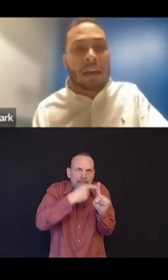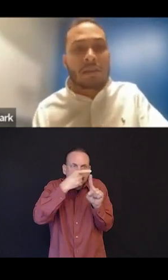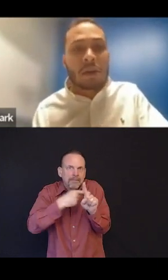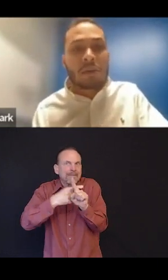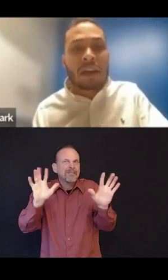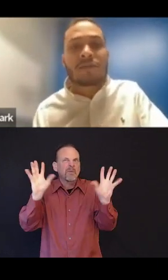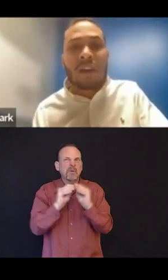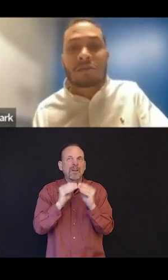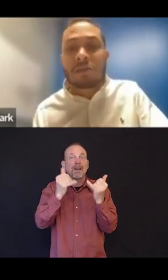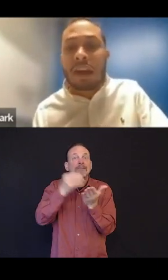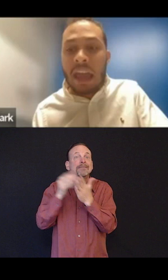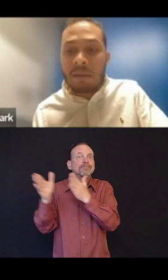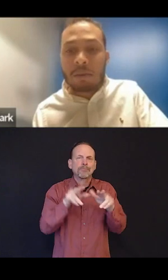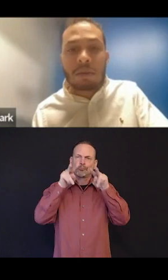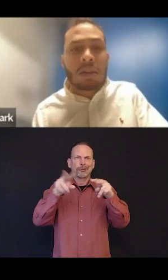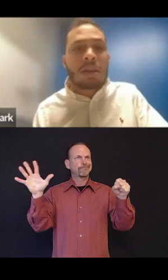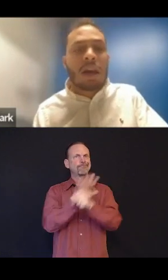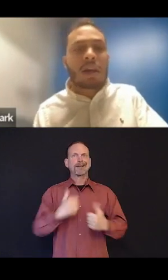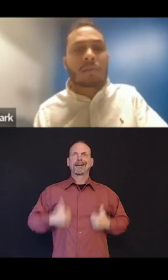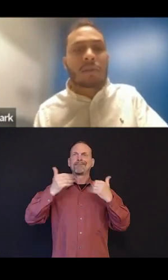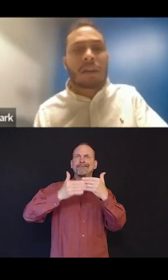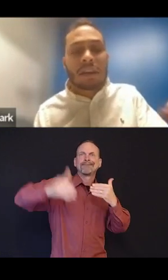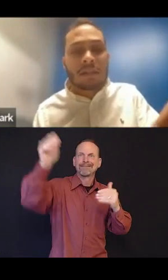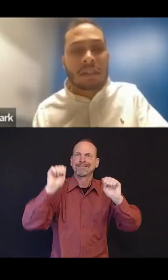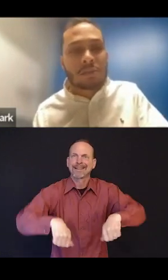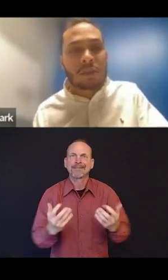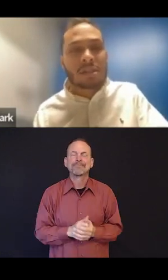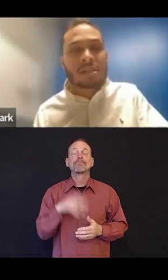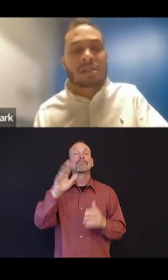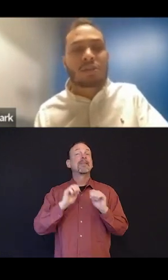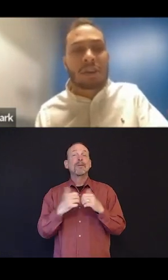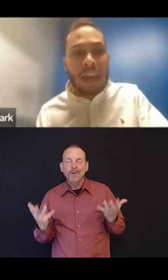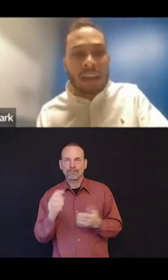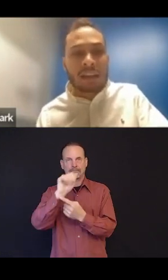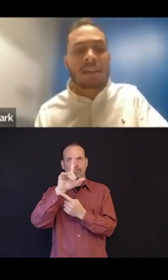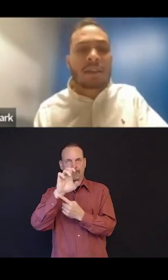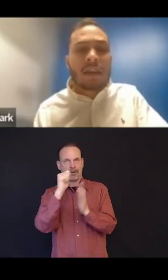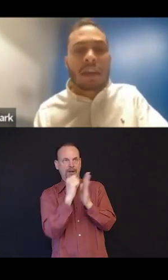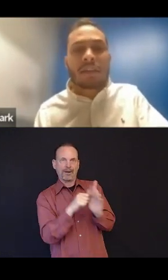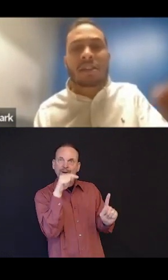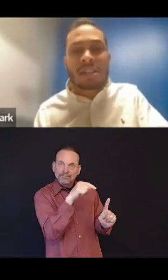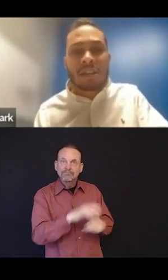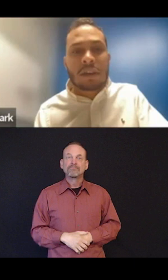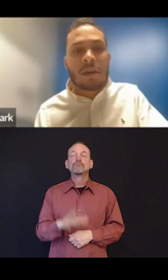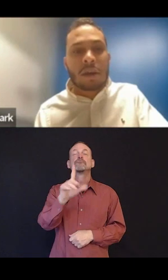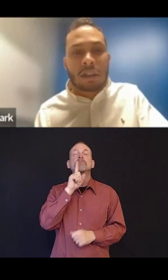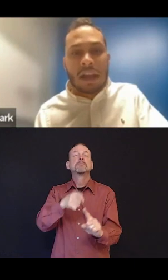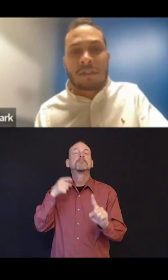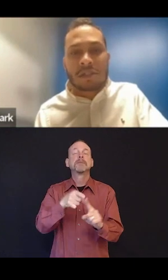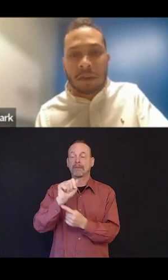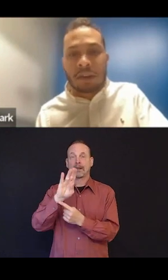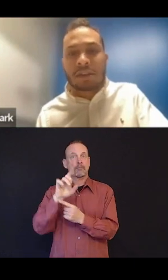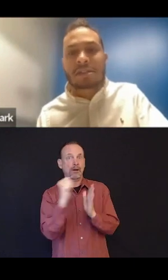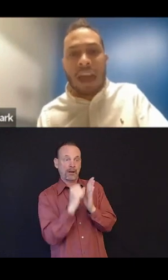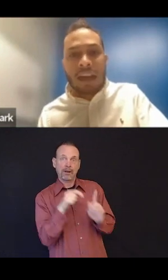also known as 529 ABLE. Again, this was created in the Achieving a Better